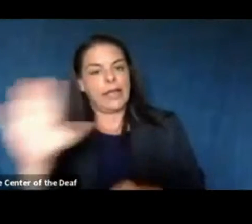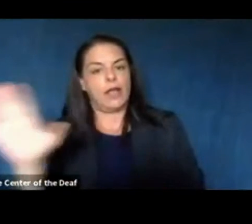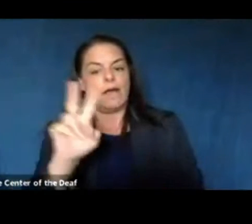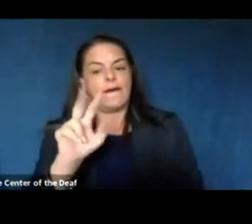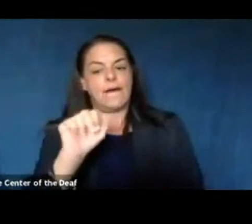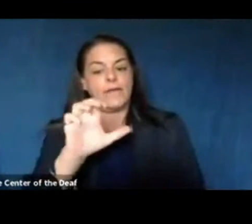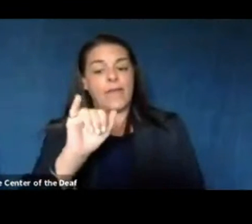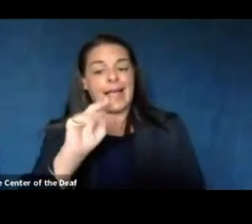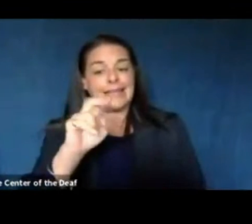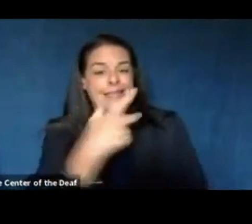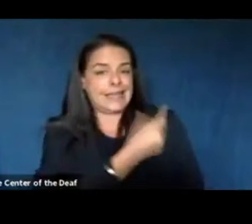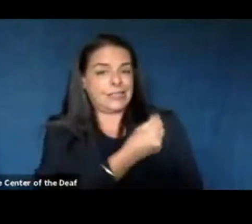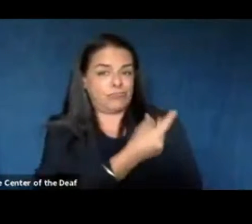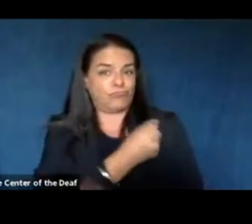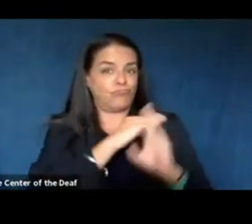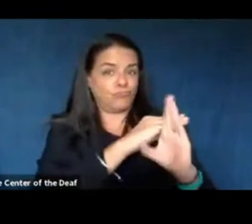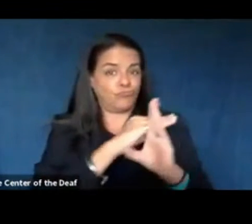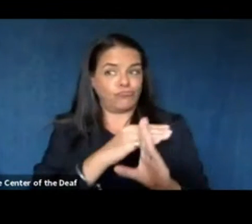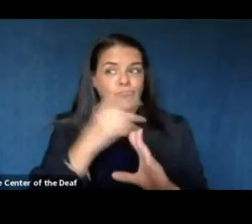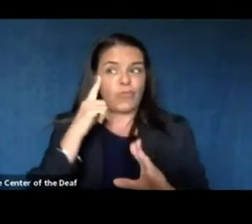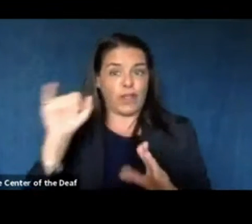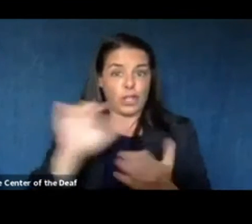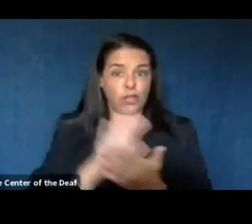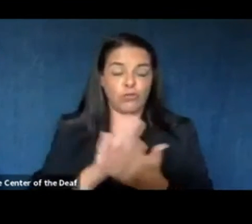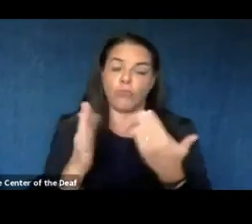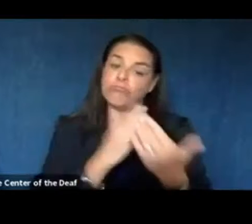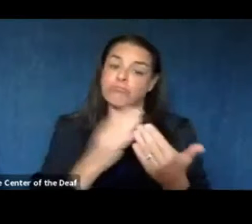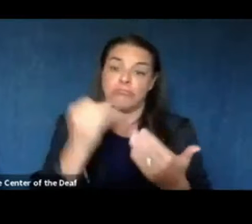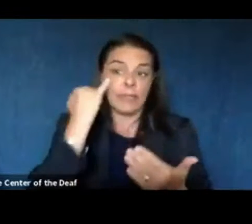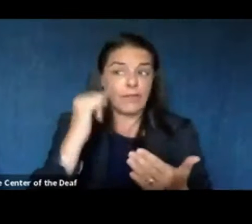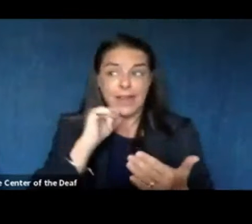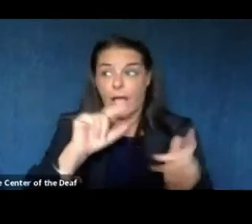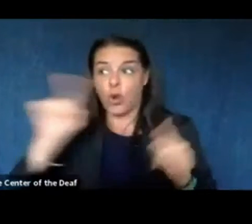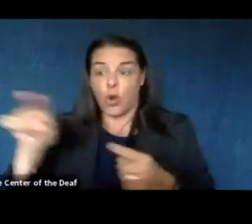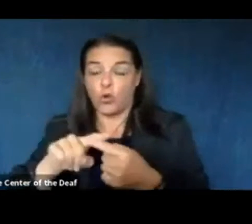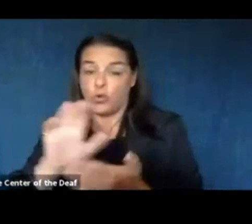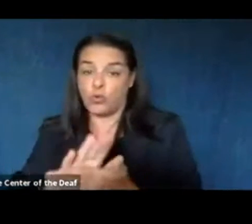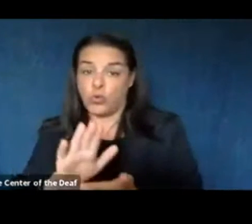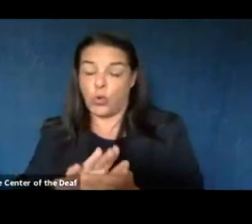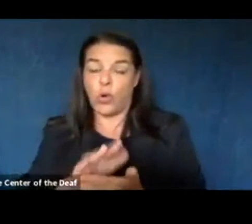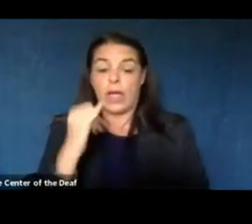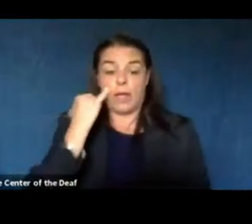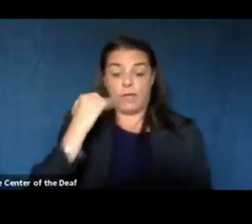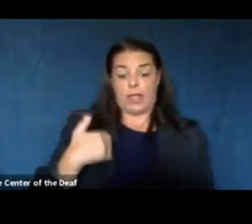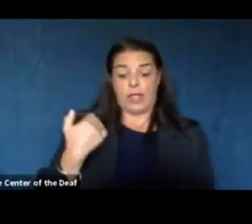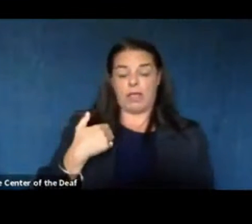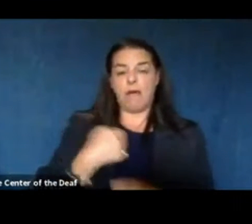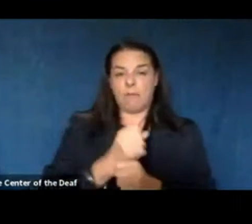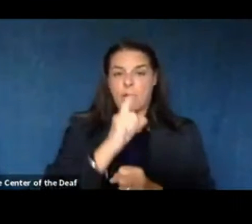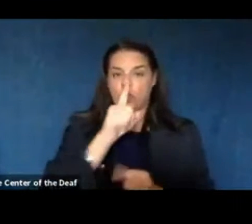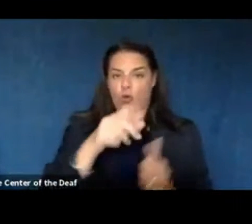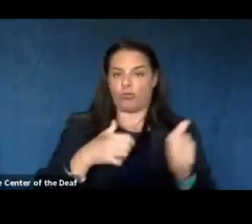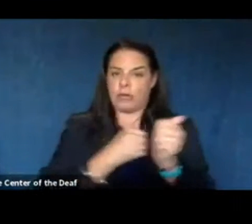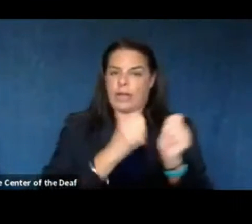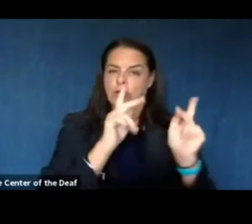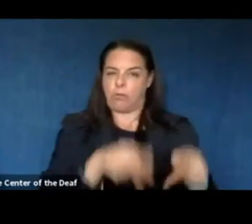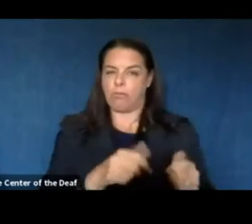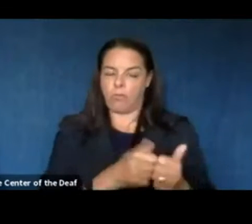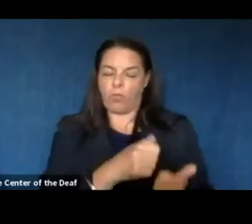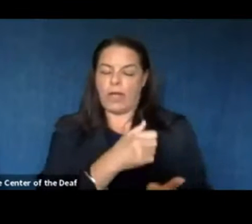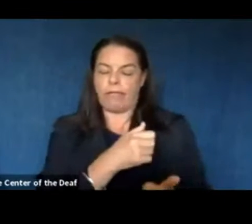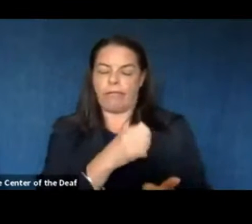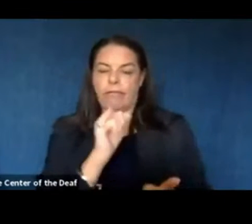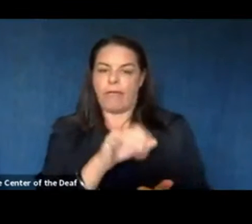need for that. And even if they're not going to school, if they're younger, to make sure you're staying up with the vaccines. We don't want to add other